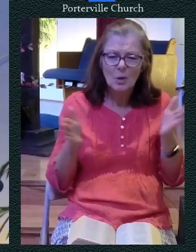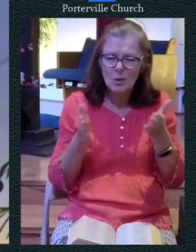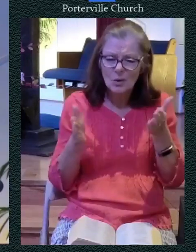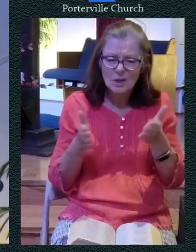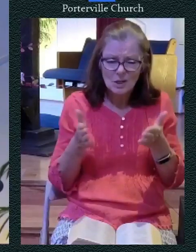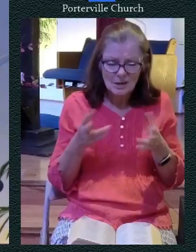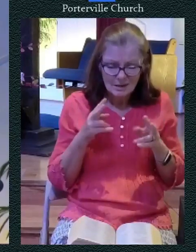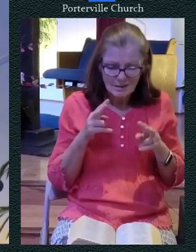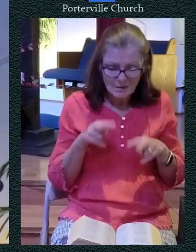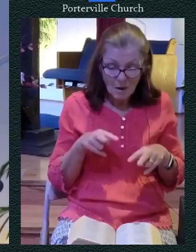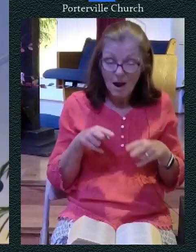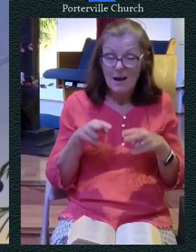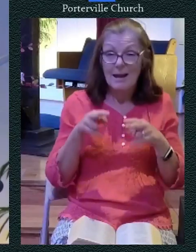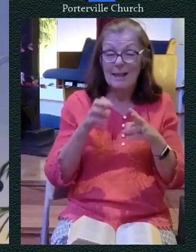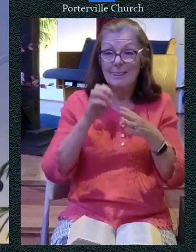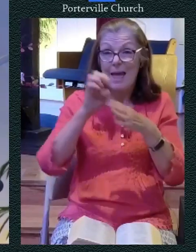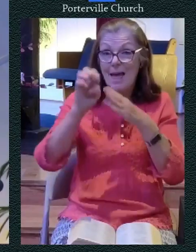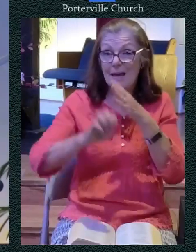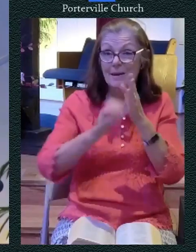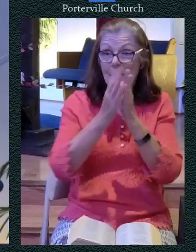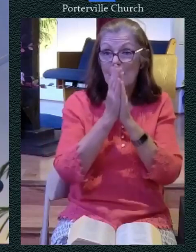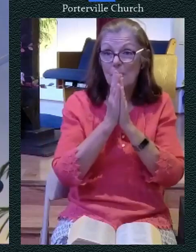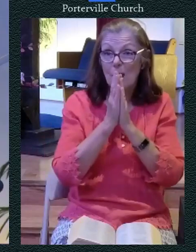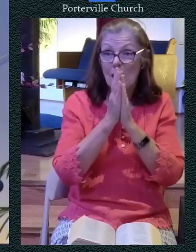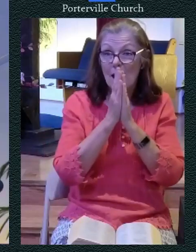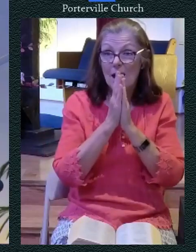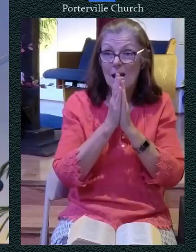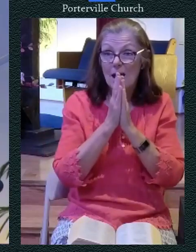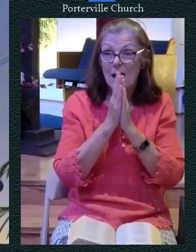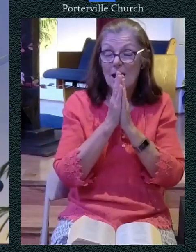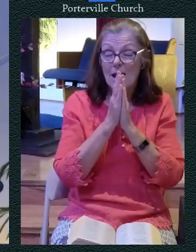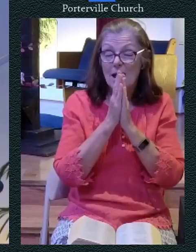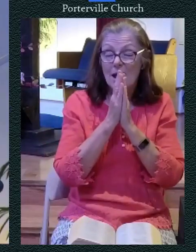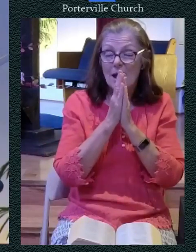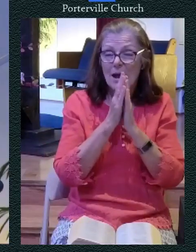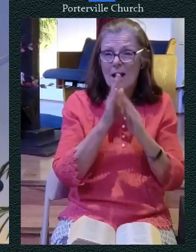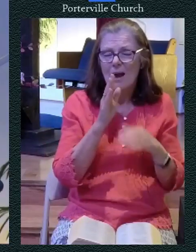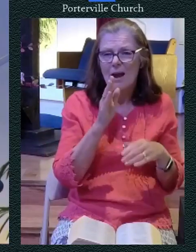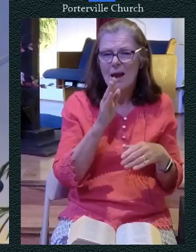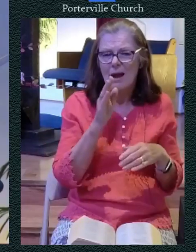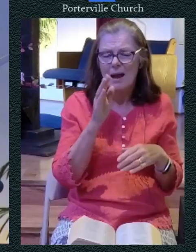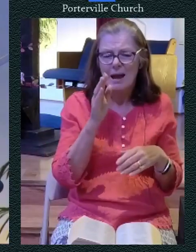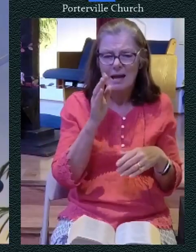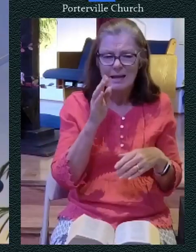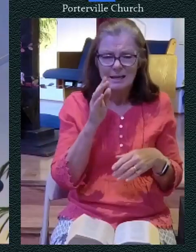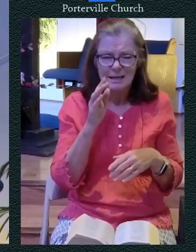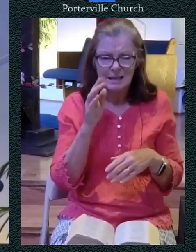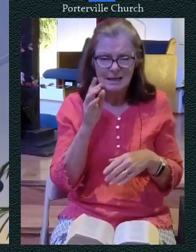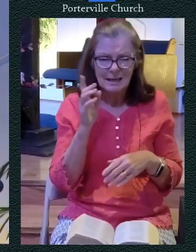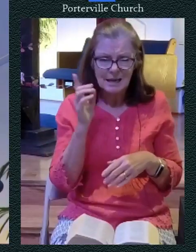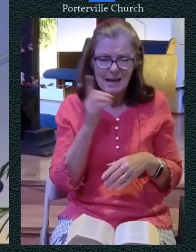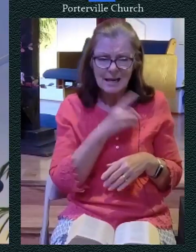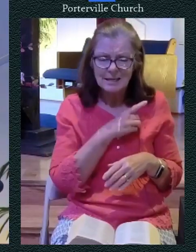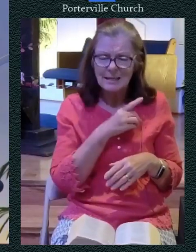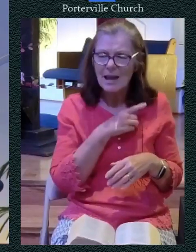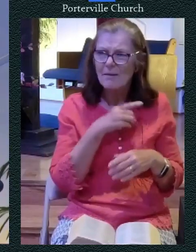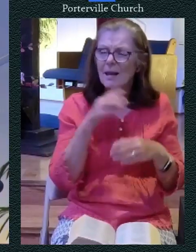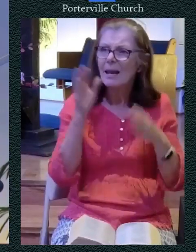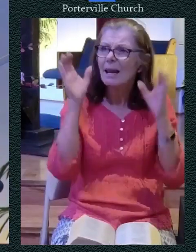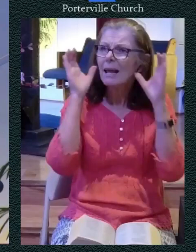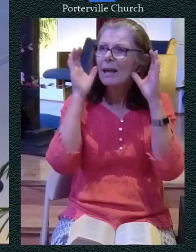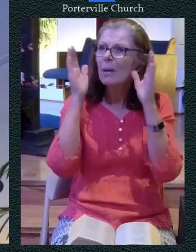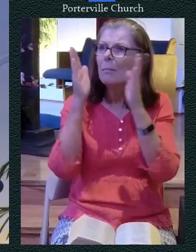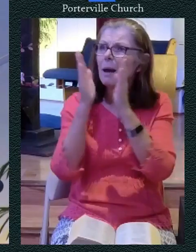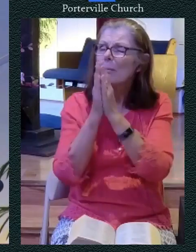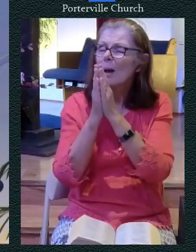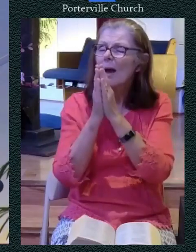end of his prayer, he says, "Hear my prayer, O Lord, and give ear to my cry. Do not be silent at my